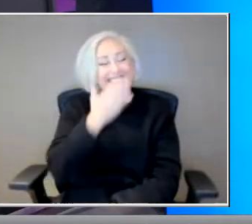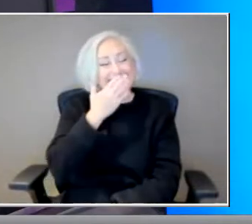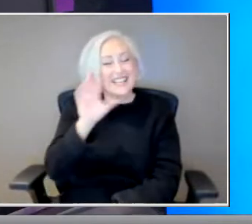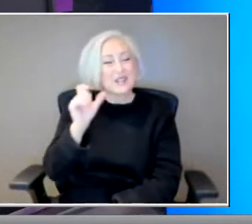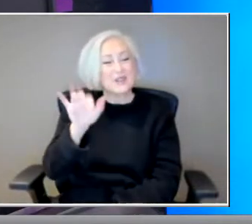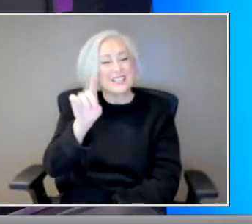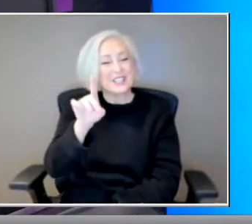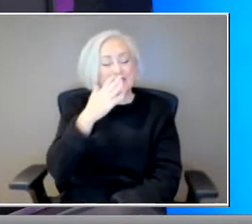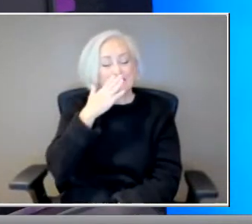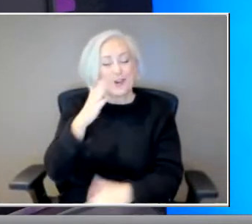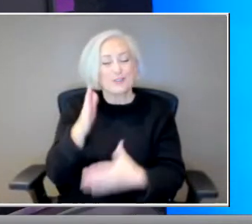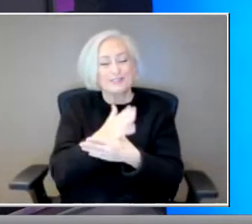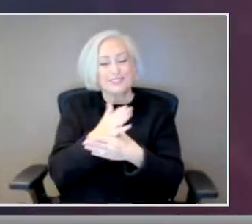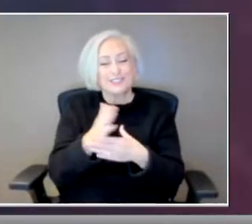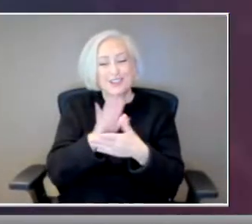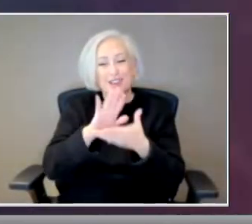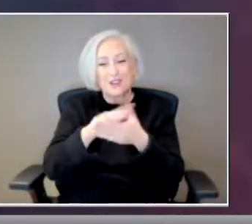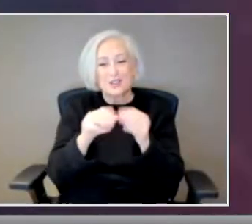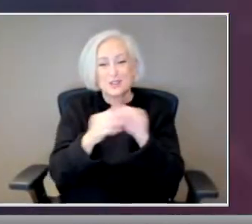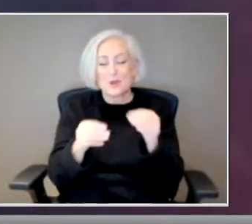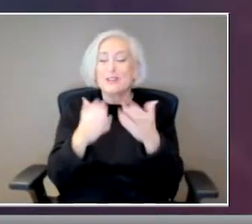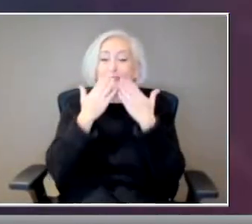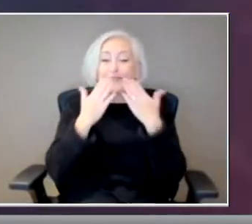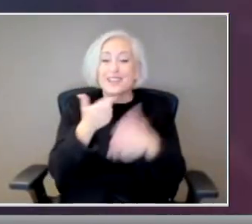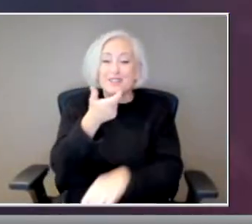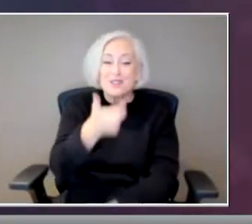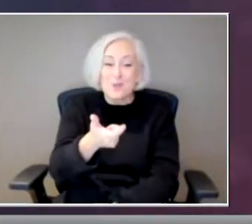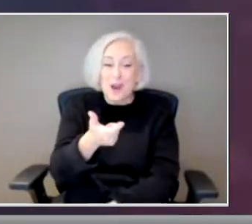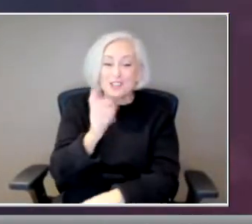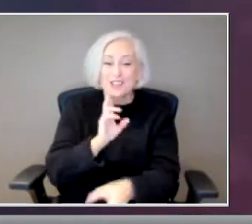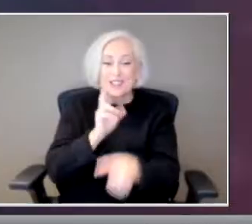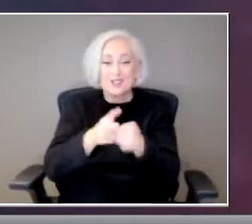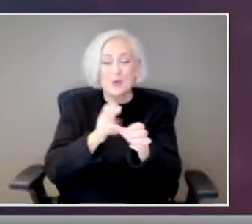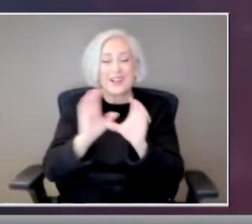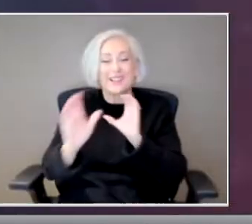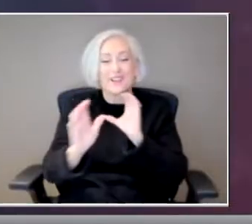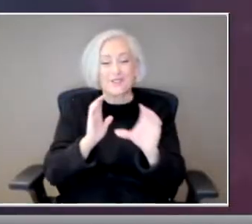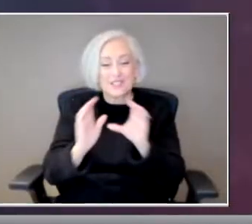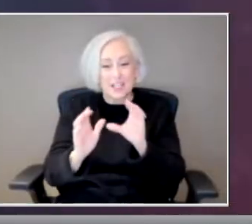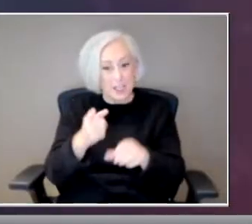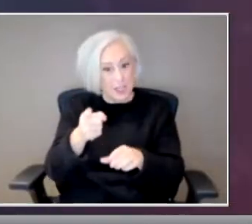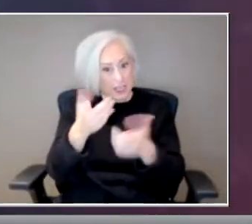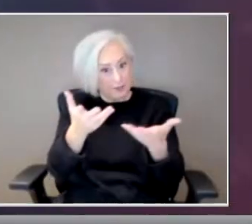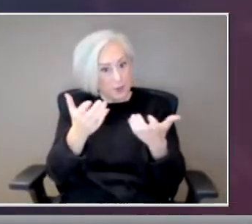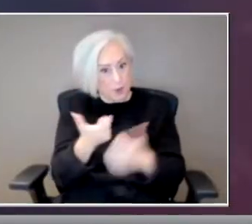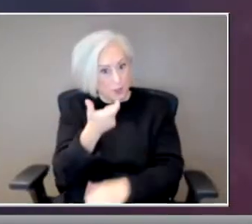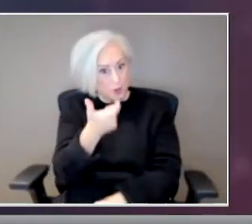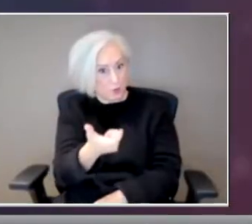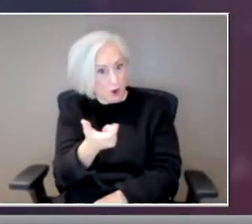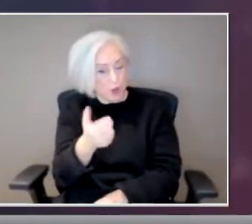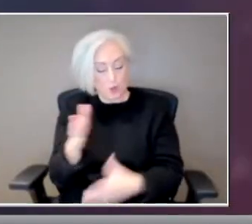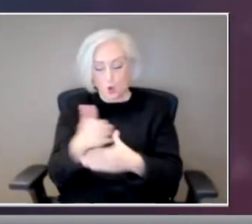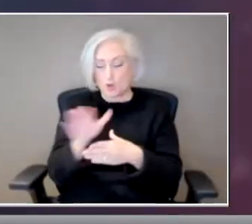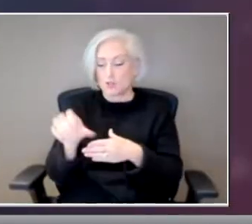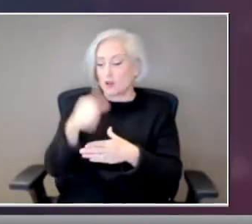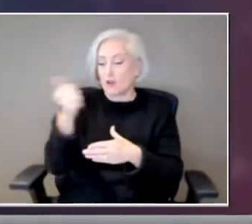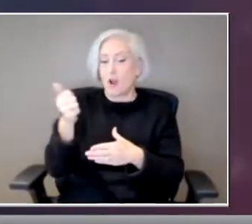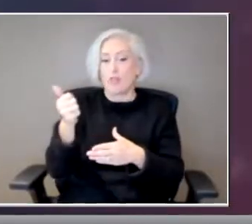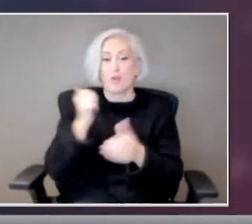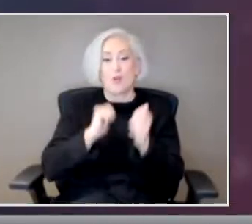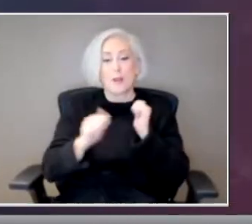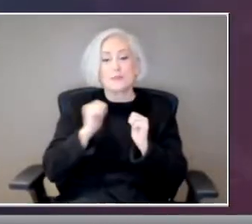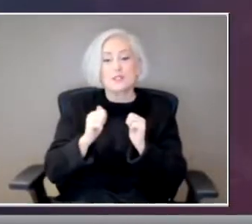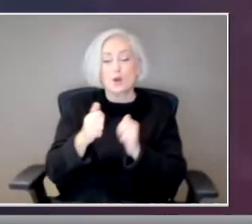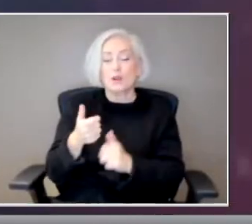your journey. And thank you for watching and joining the conversation. If you'd like to watch or share any one of our previous episodes, just scan the QR code